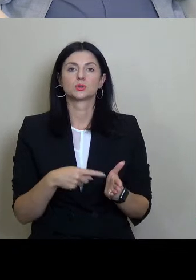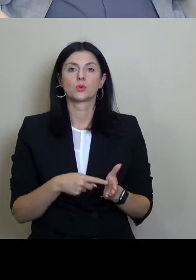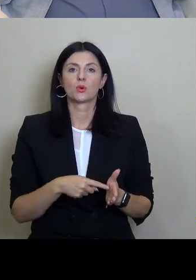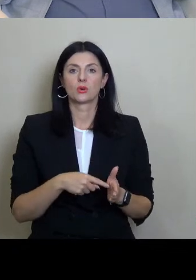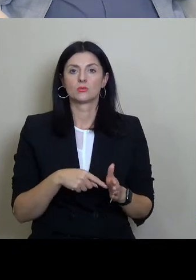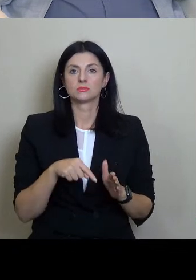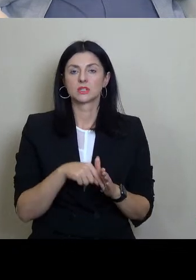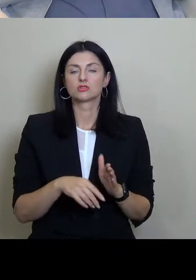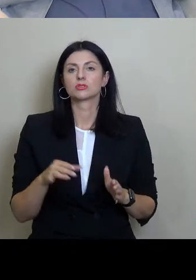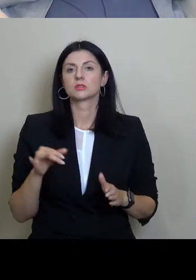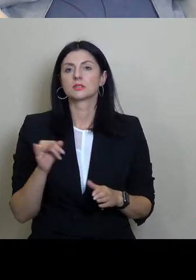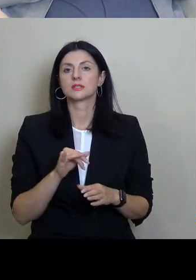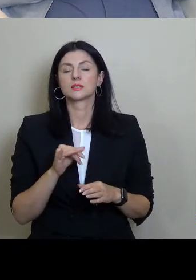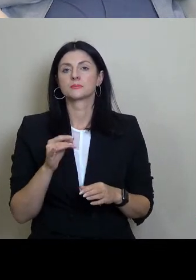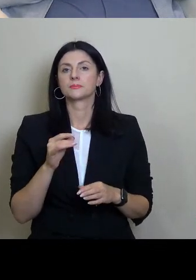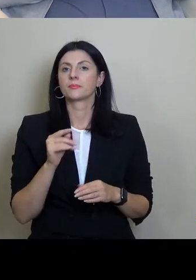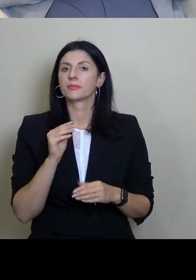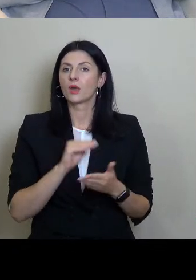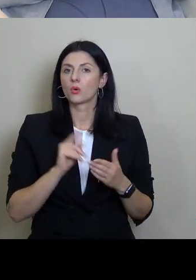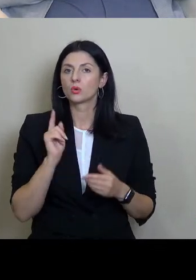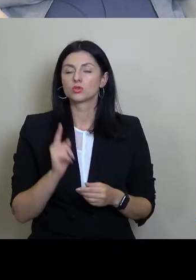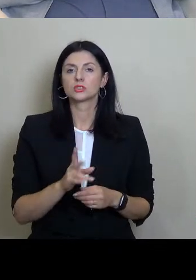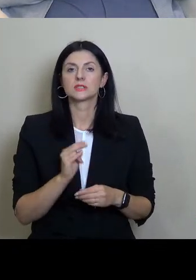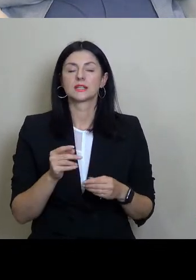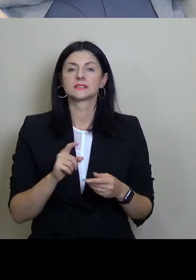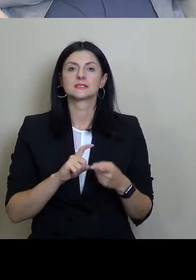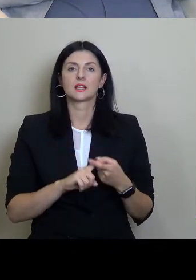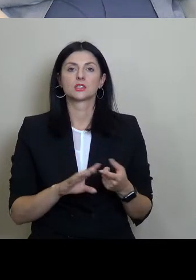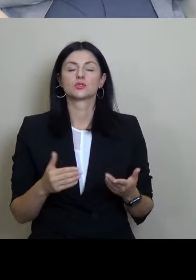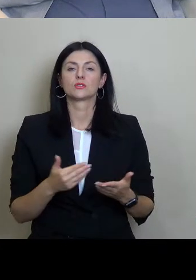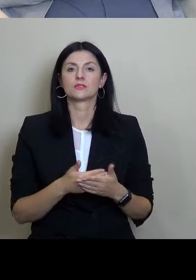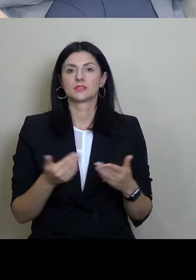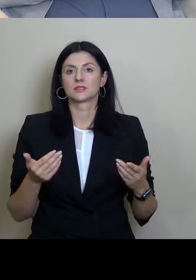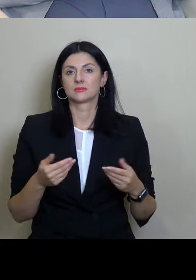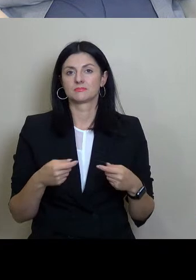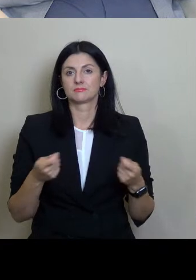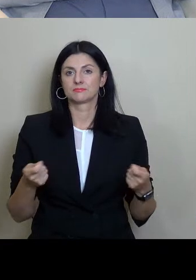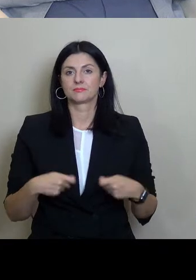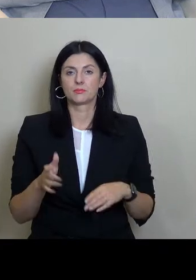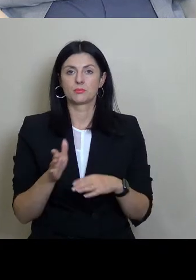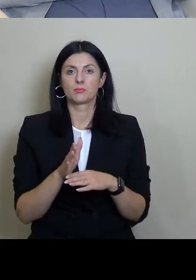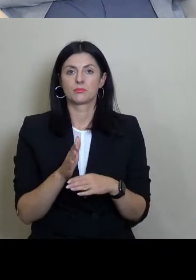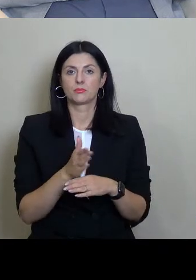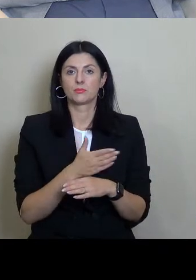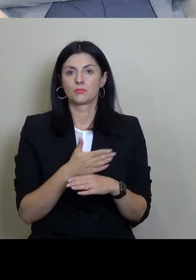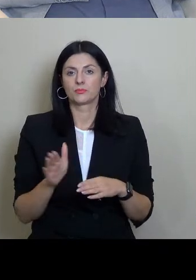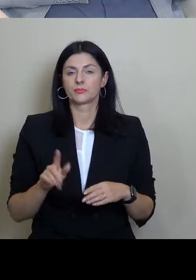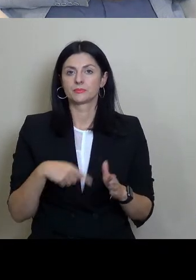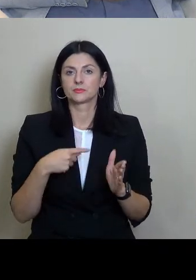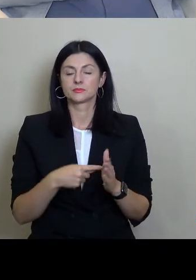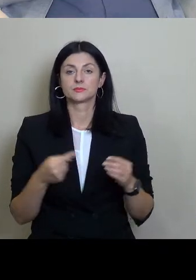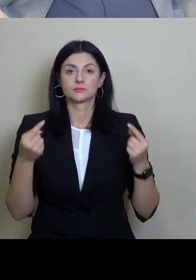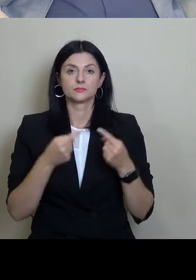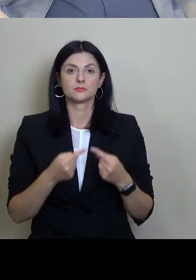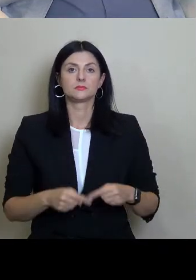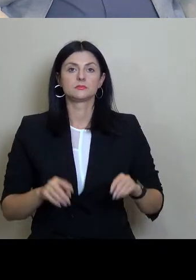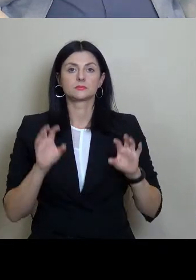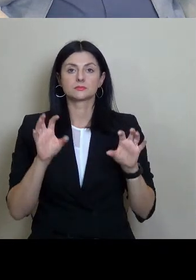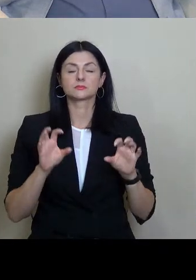mountains, ravines, etc., irrespective of administrative territorial division.